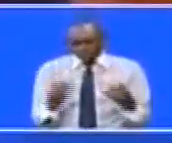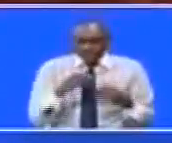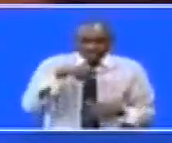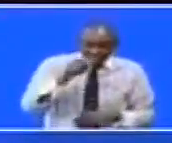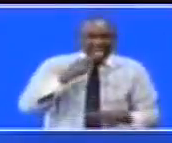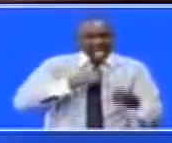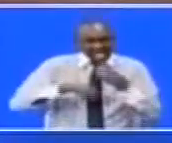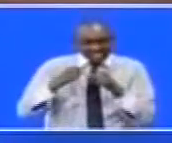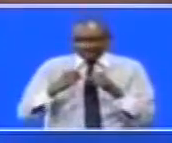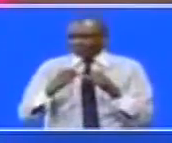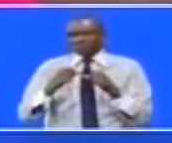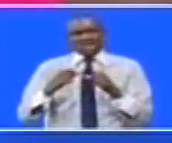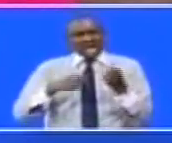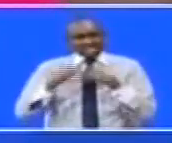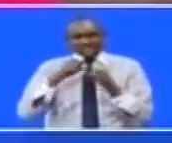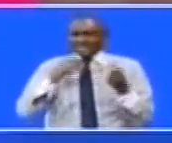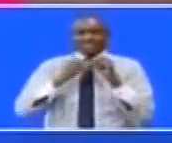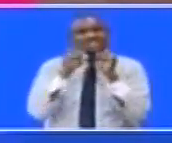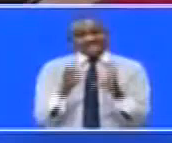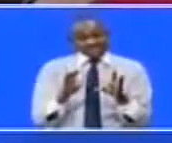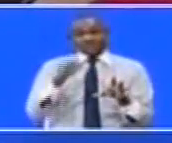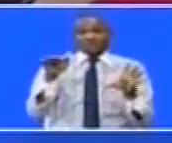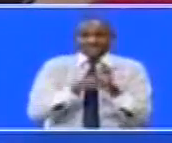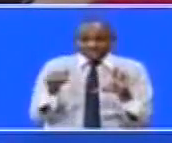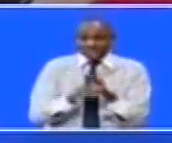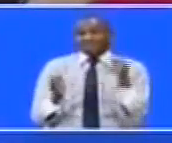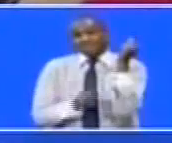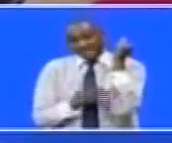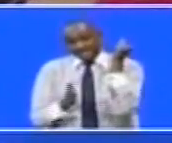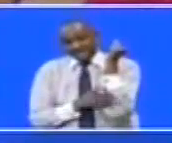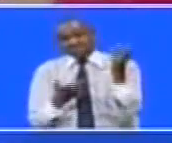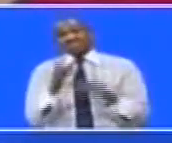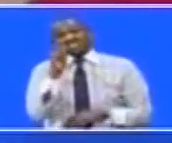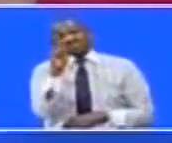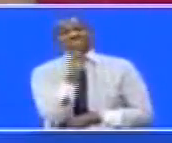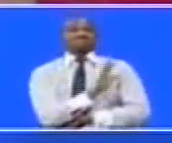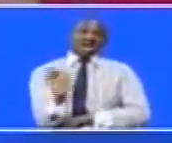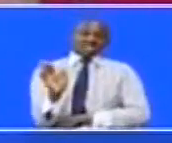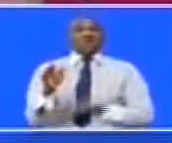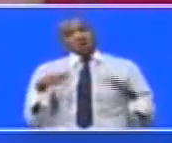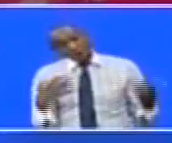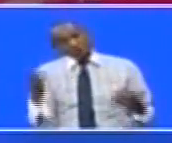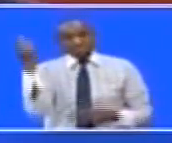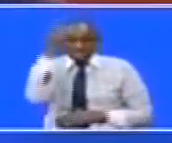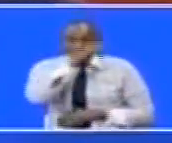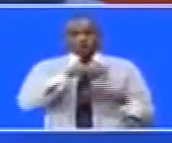in active, useful activities and instead participate in passive activities such as watching television all